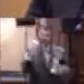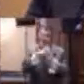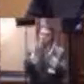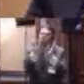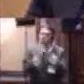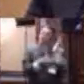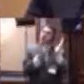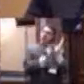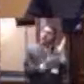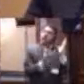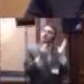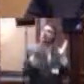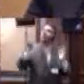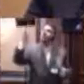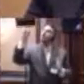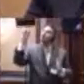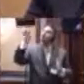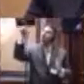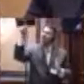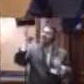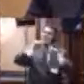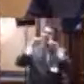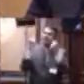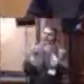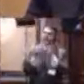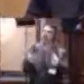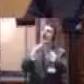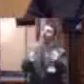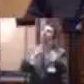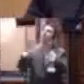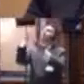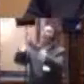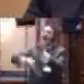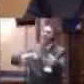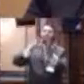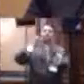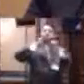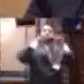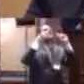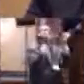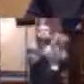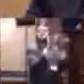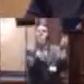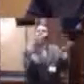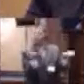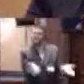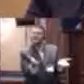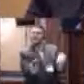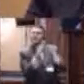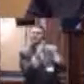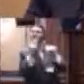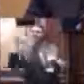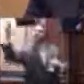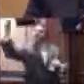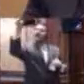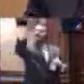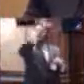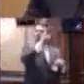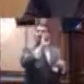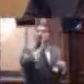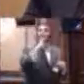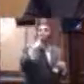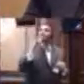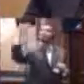conventions and treaties that deal with refugees. And I think my own personal opinion is